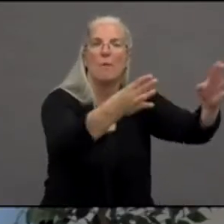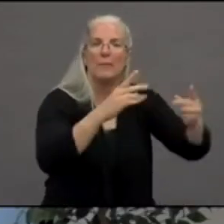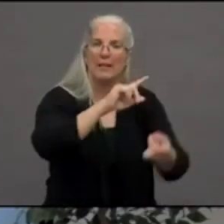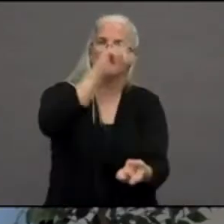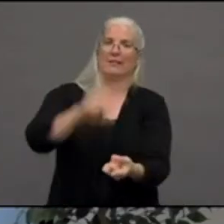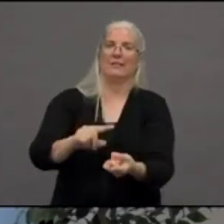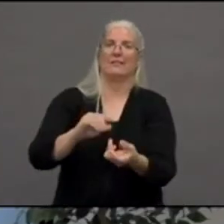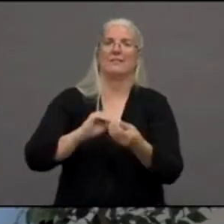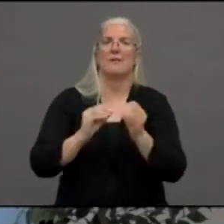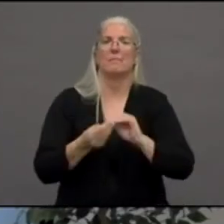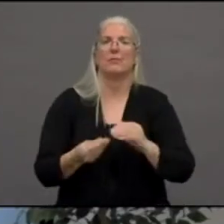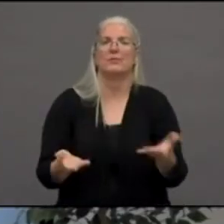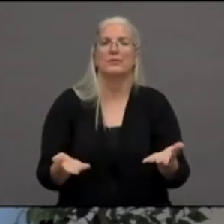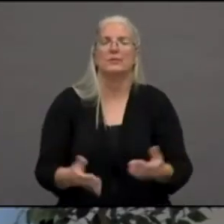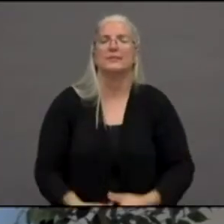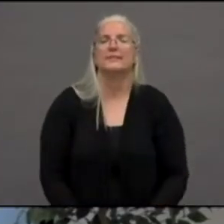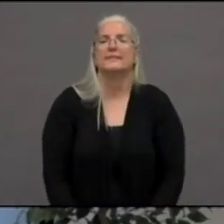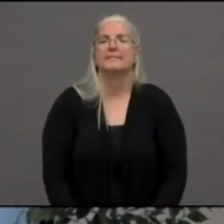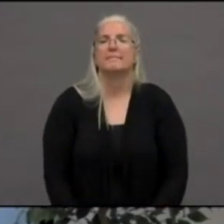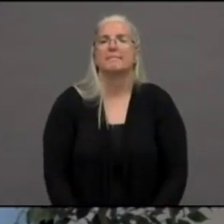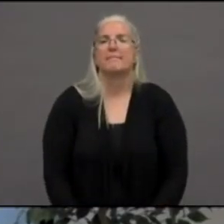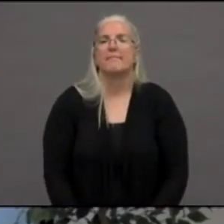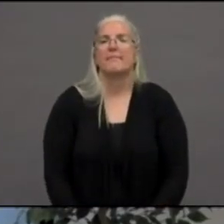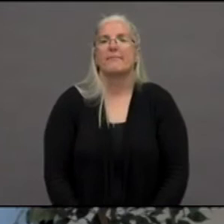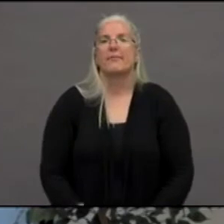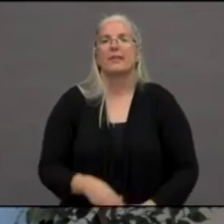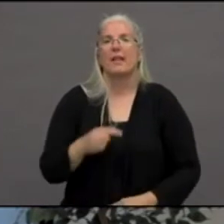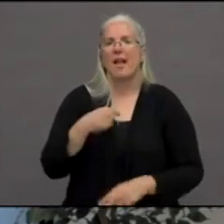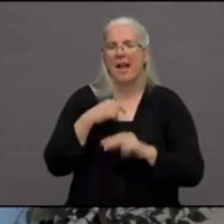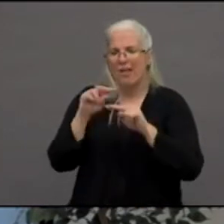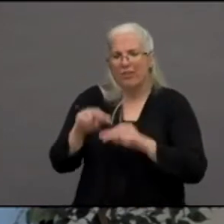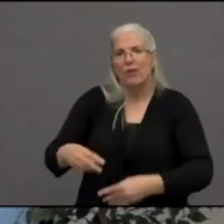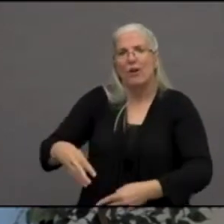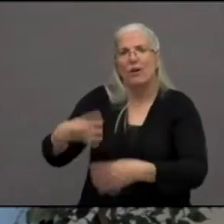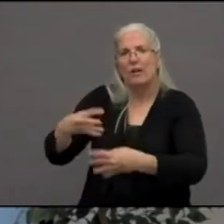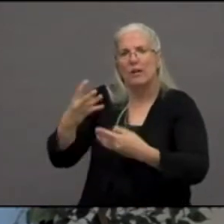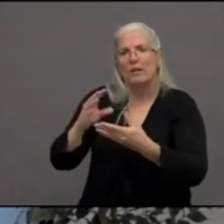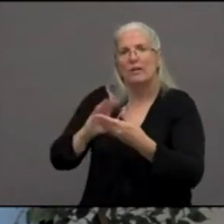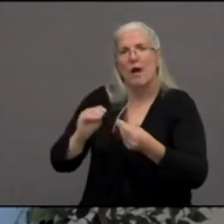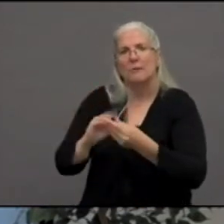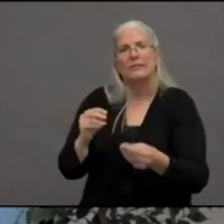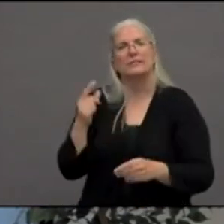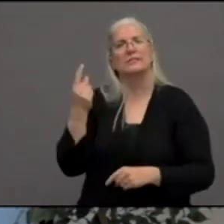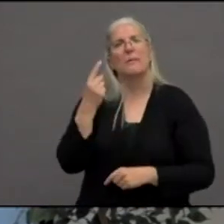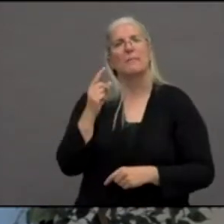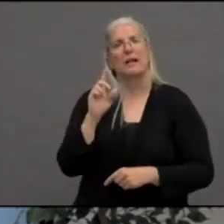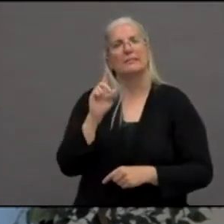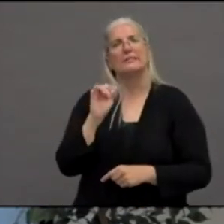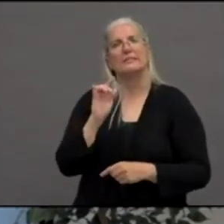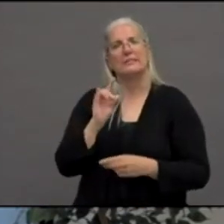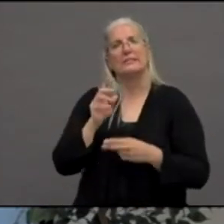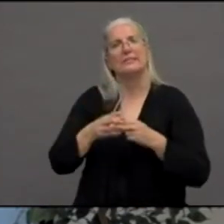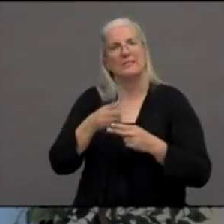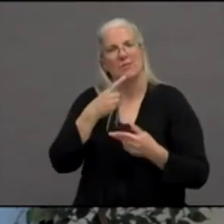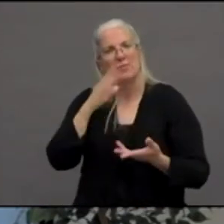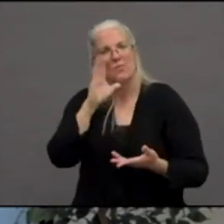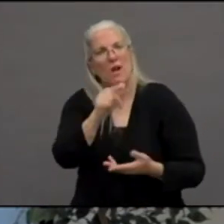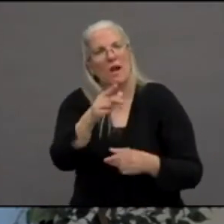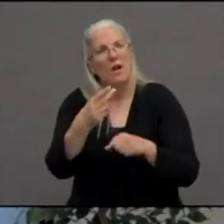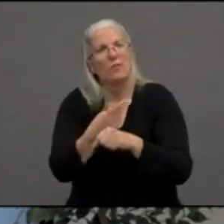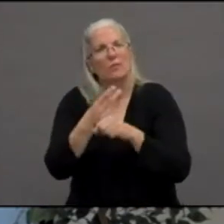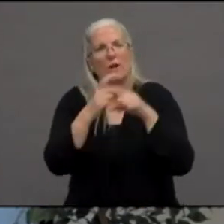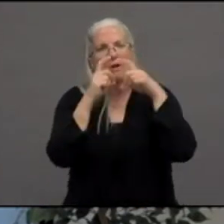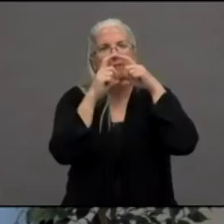the comments constantly. All about you, Larry. Someone says, how come you two aren't wearing face masks? Of course, I explained that